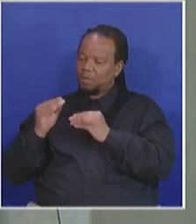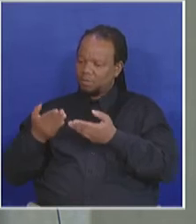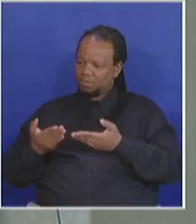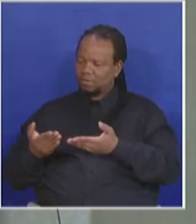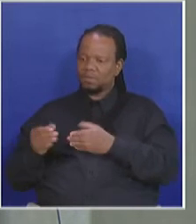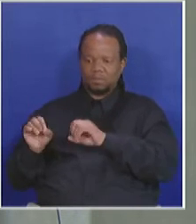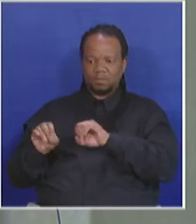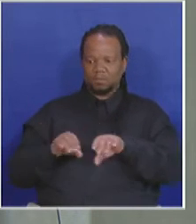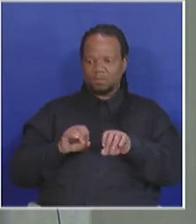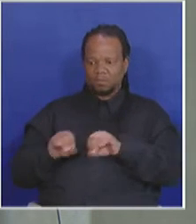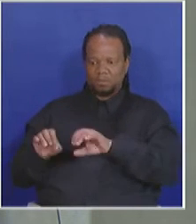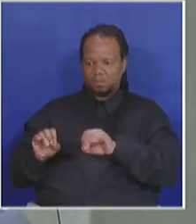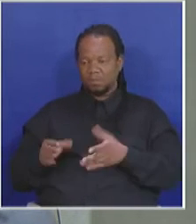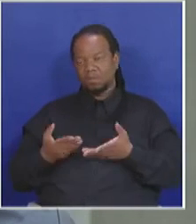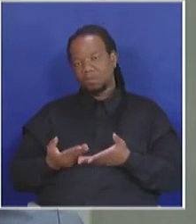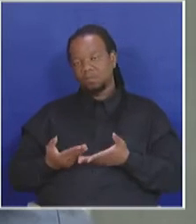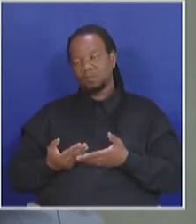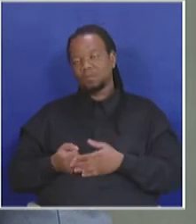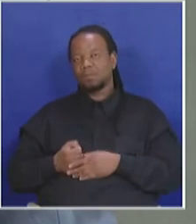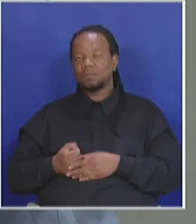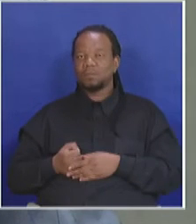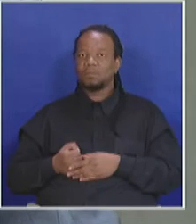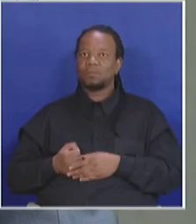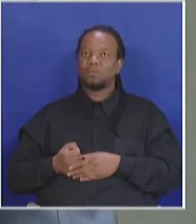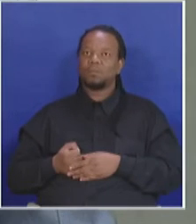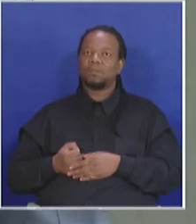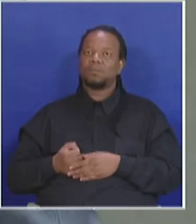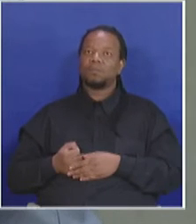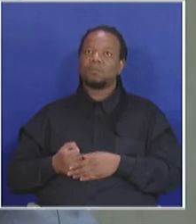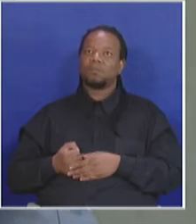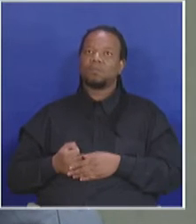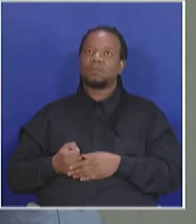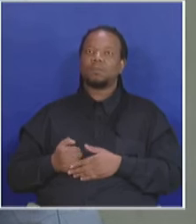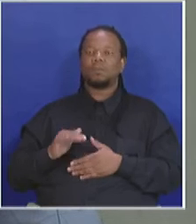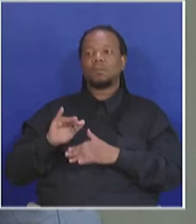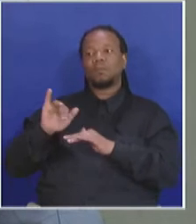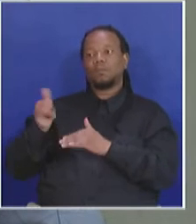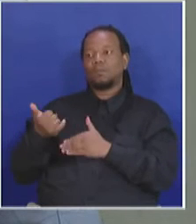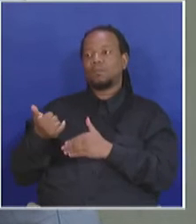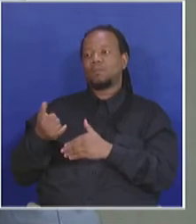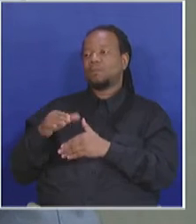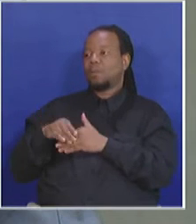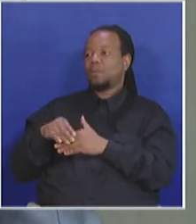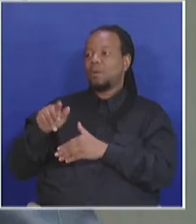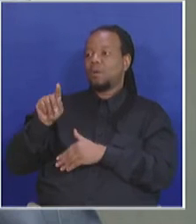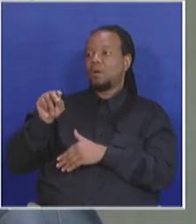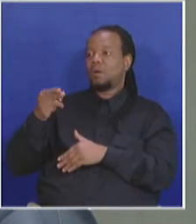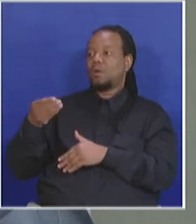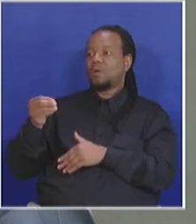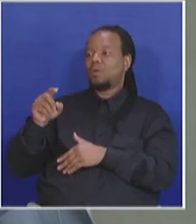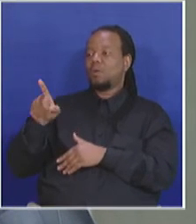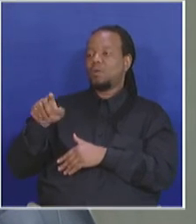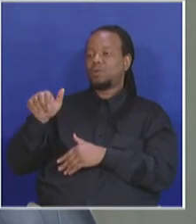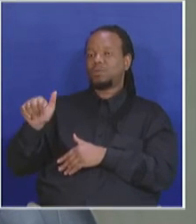other key government responsibilities. Honorable Mayatula Khoza, you were so kind enough to mention